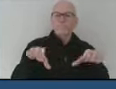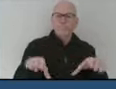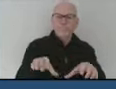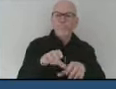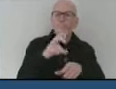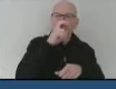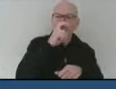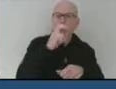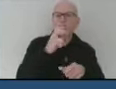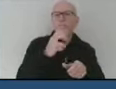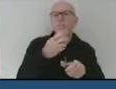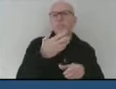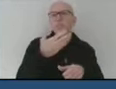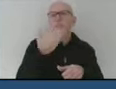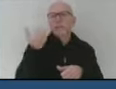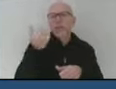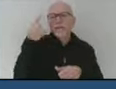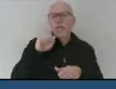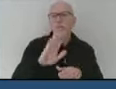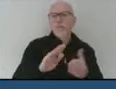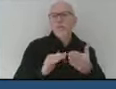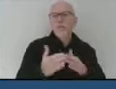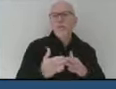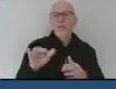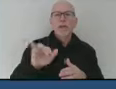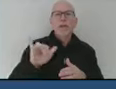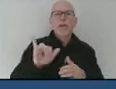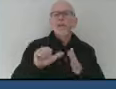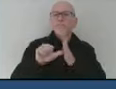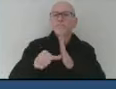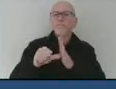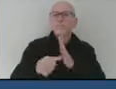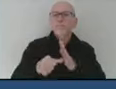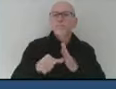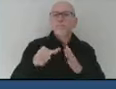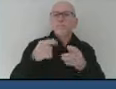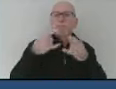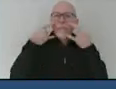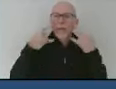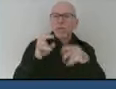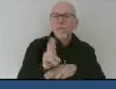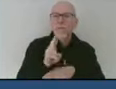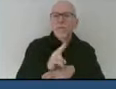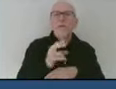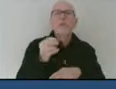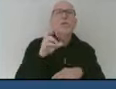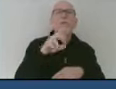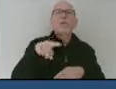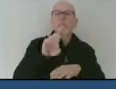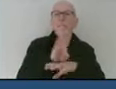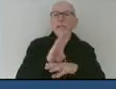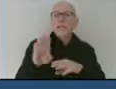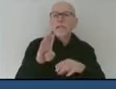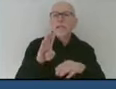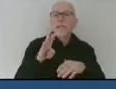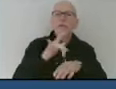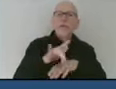of their long-term community, such as reinforcing mask wearing and limiting hours of operation and checking